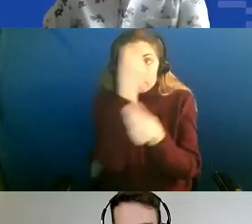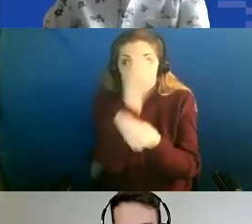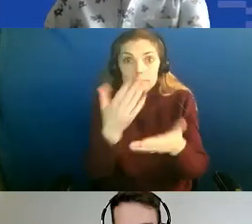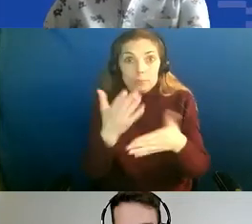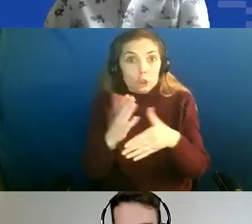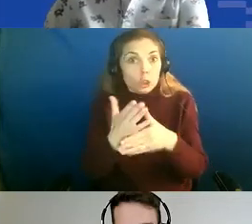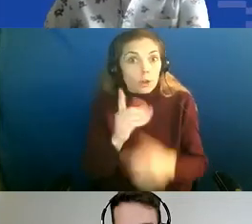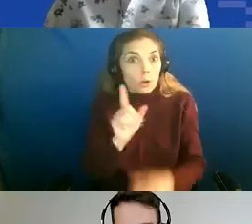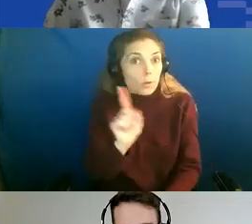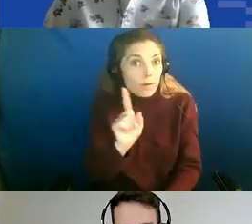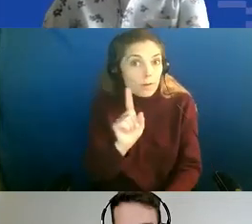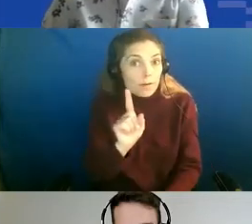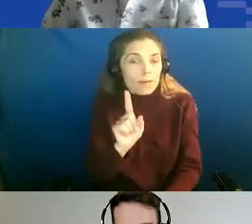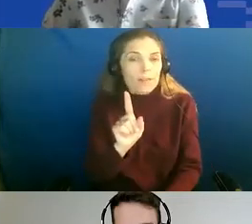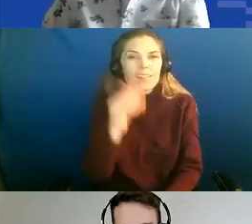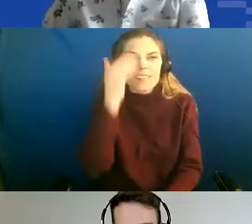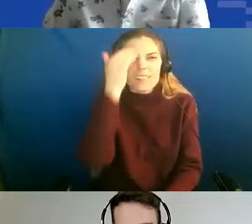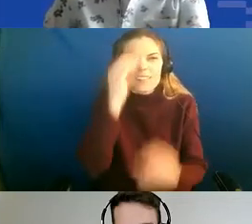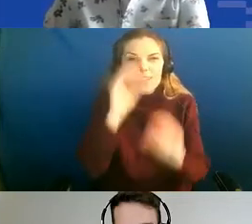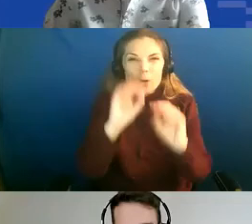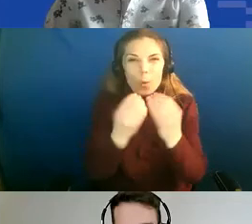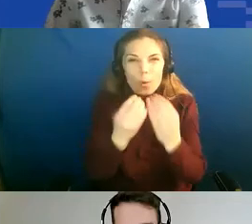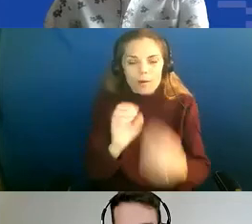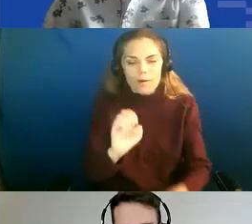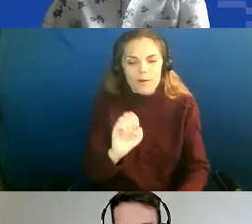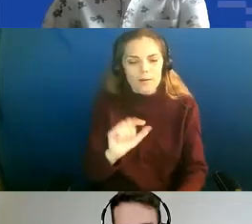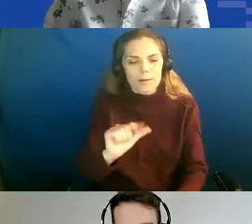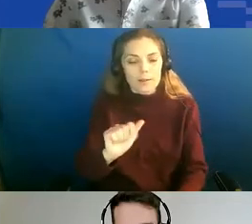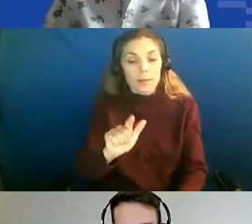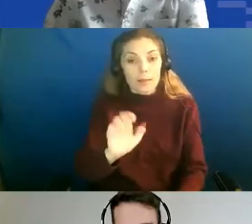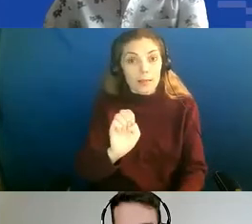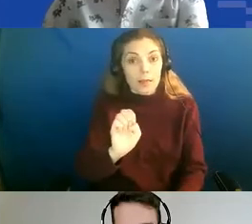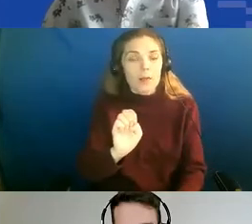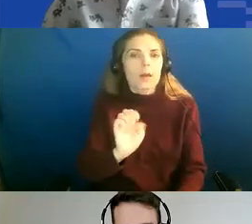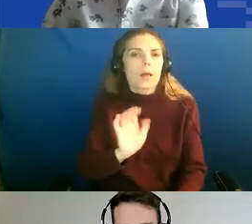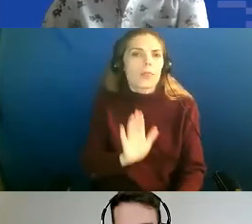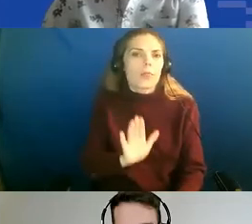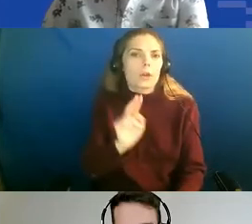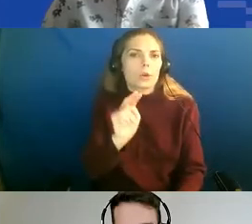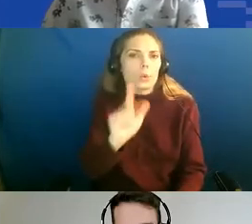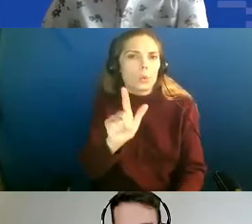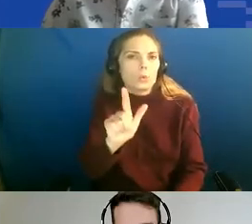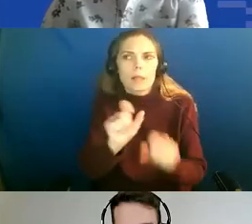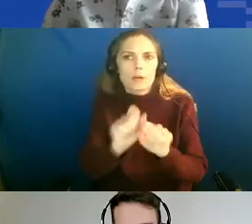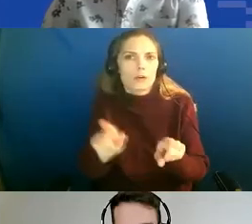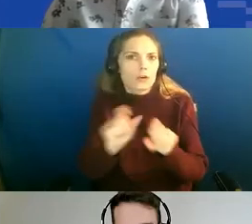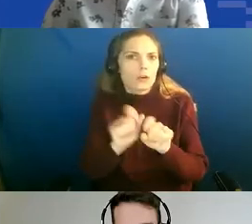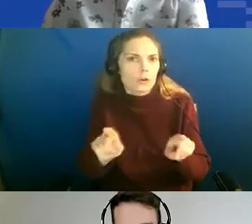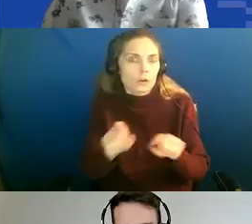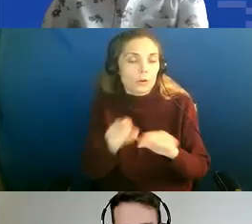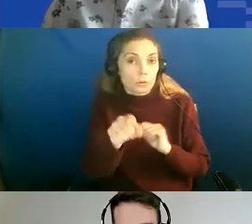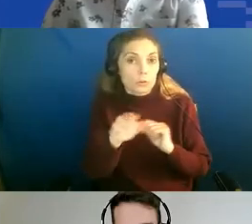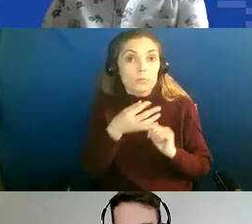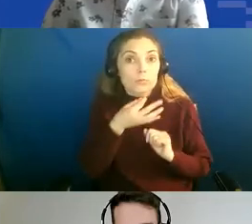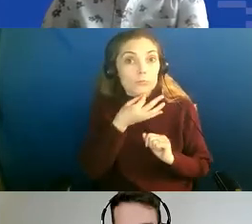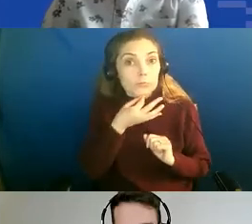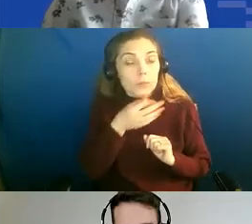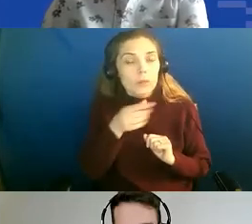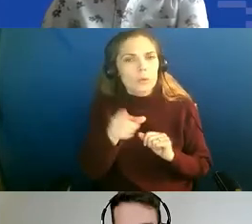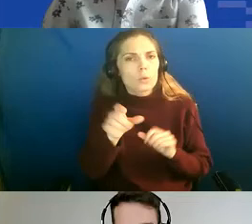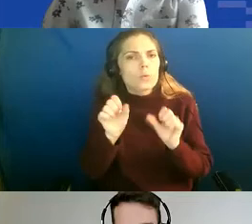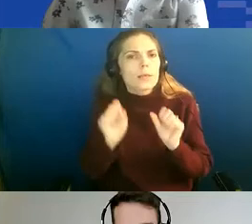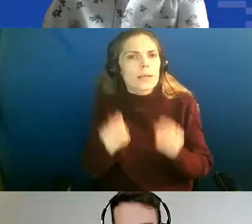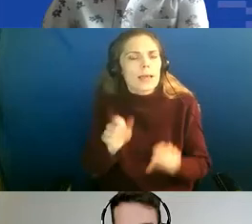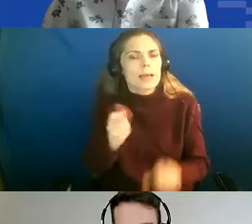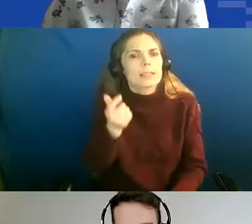So if you're interested in reading the report, seeing what's coming next, you can subscribe to